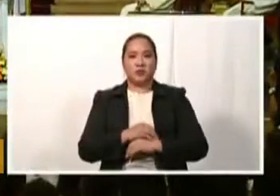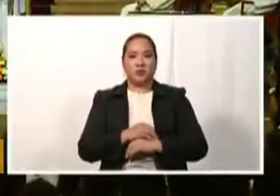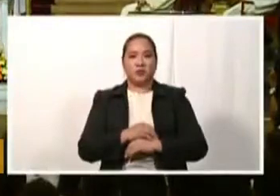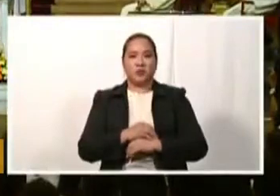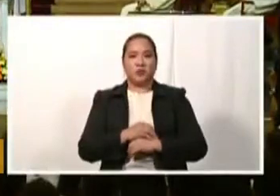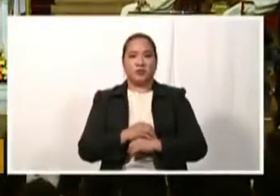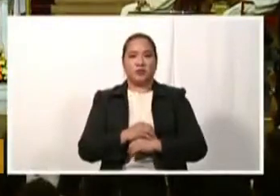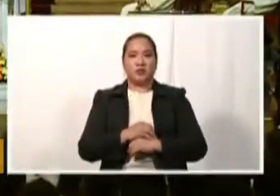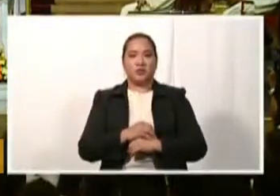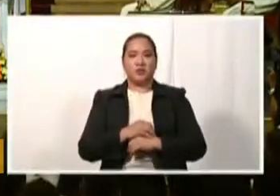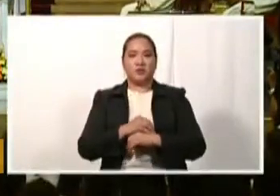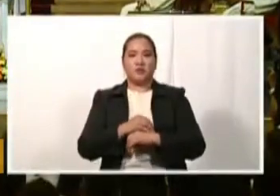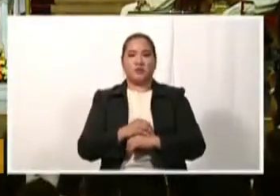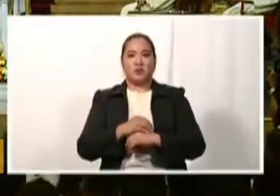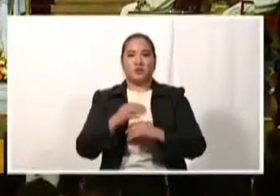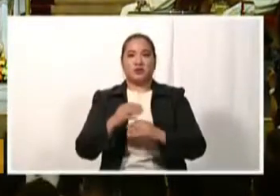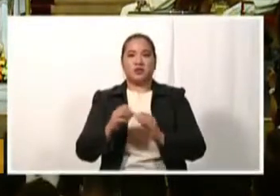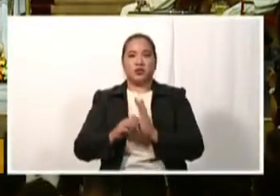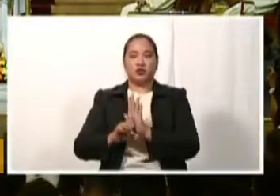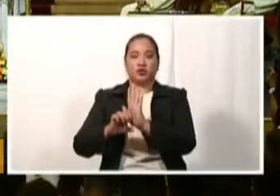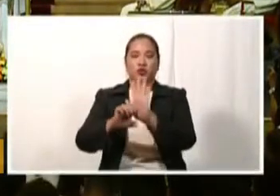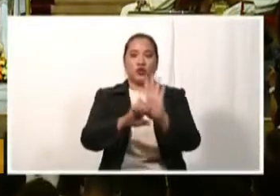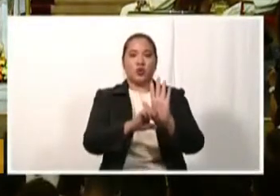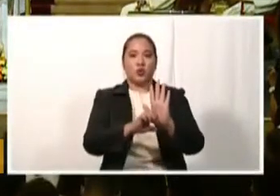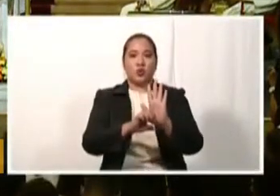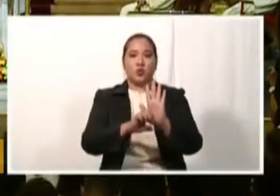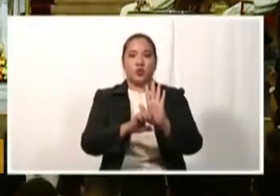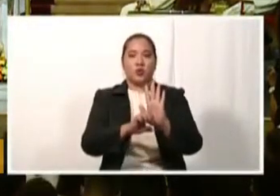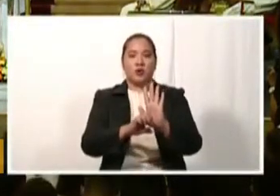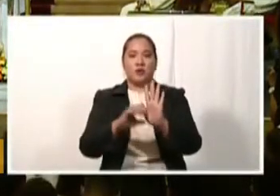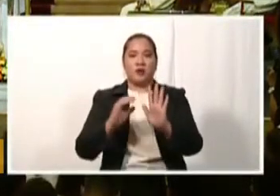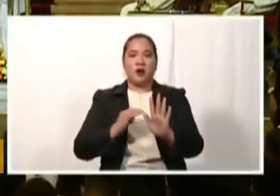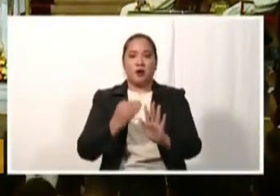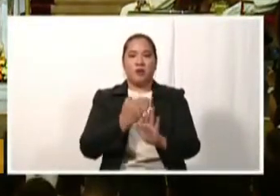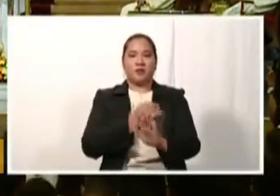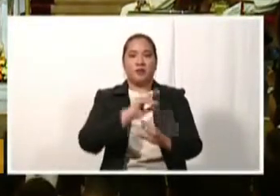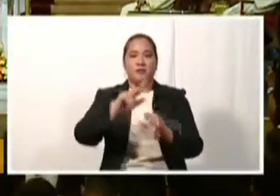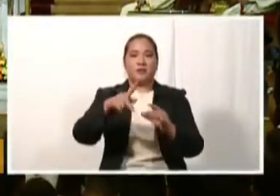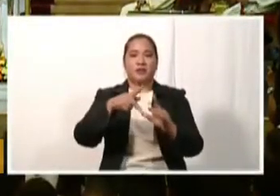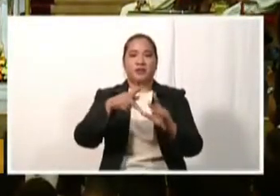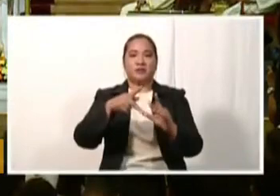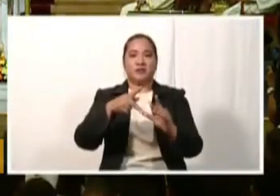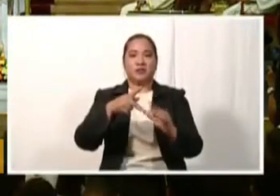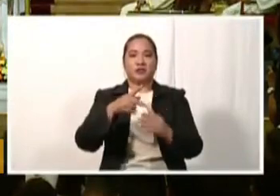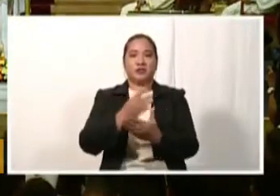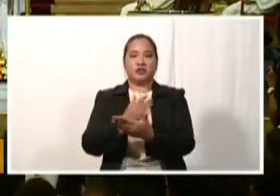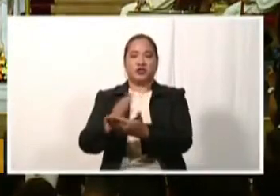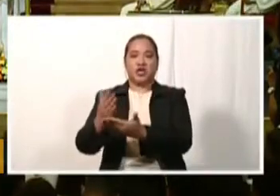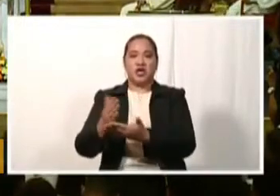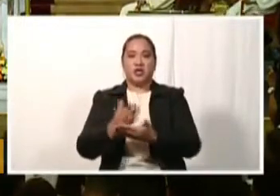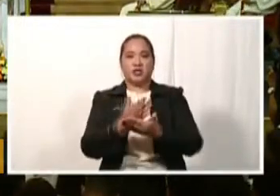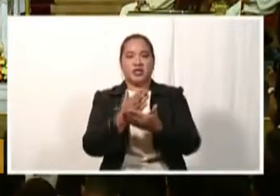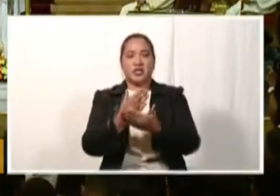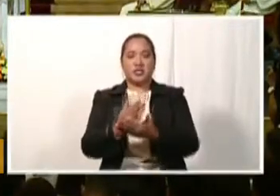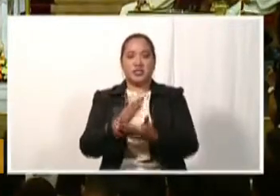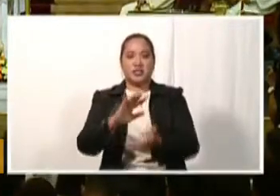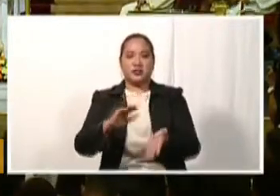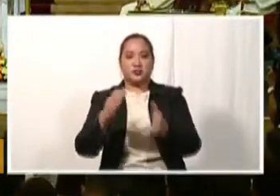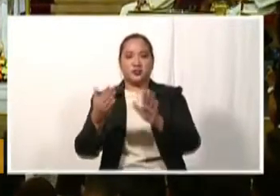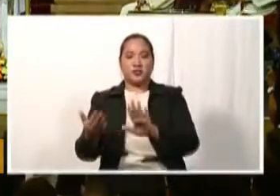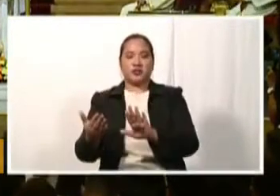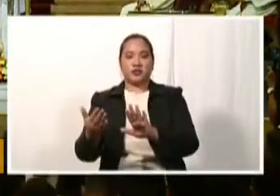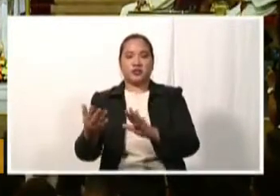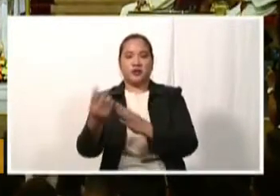is a profound symbol of our participation in the death